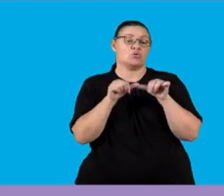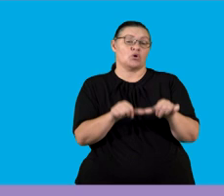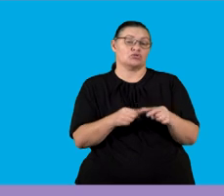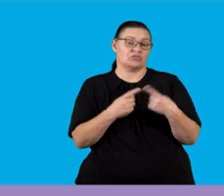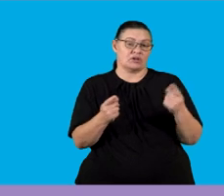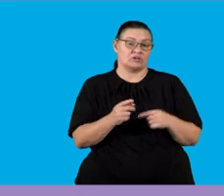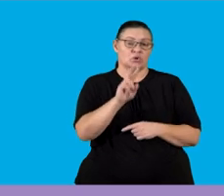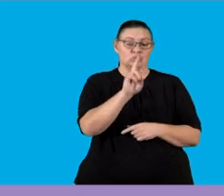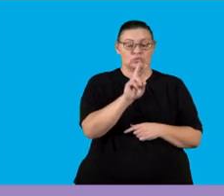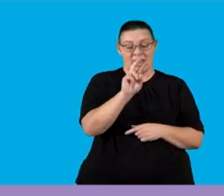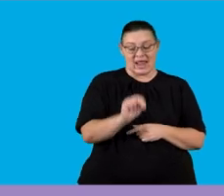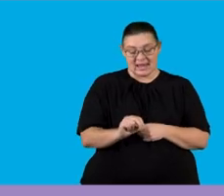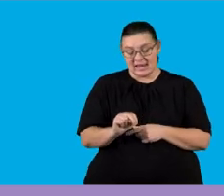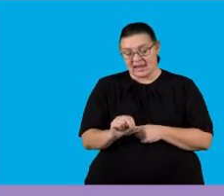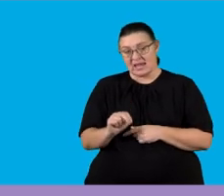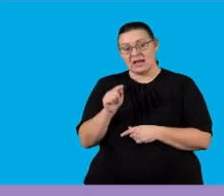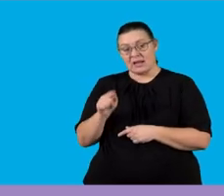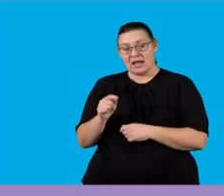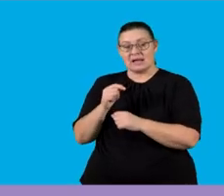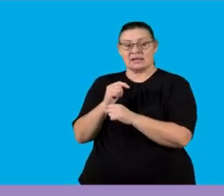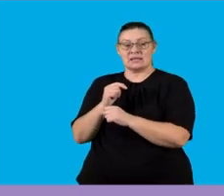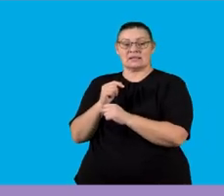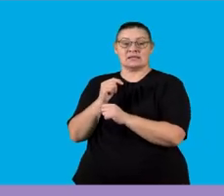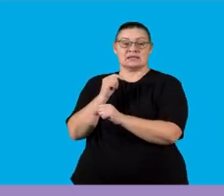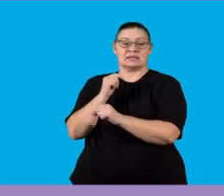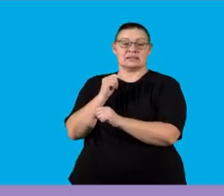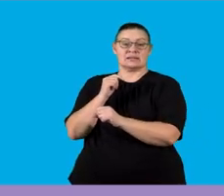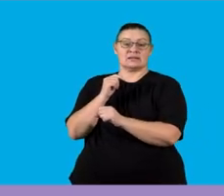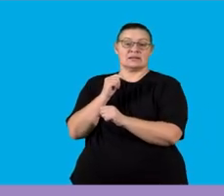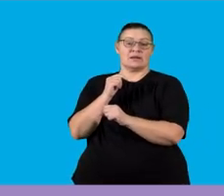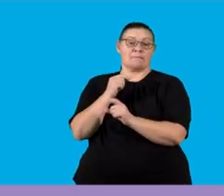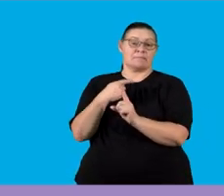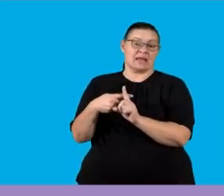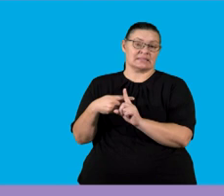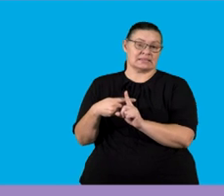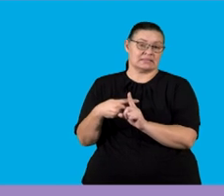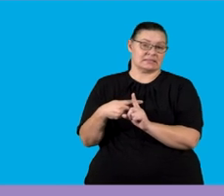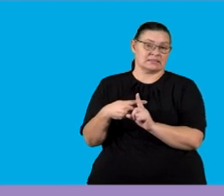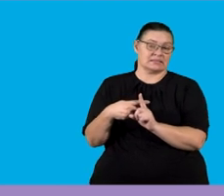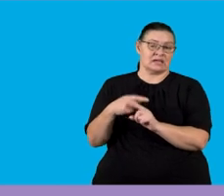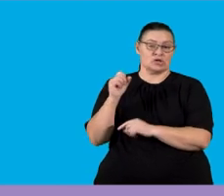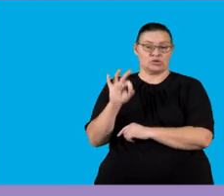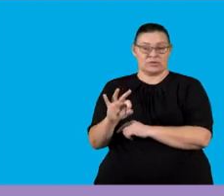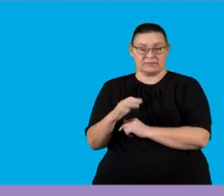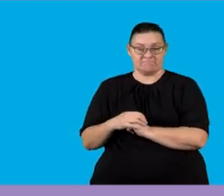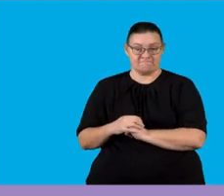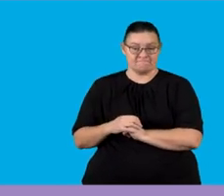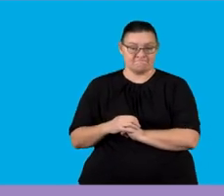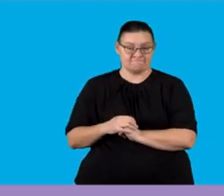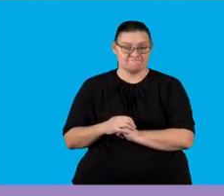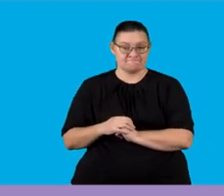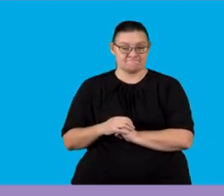add our 3. Let's look at the next question there. It says determine the 13th term of